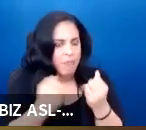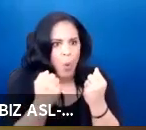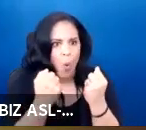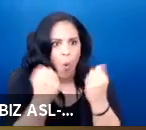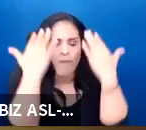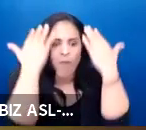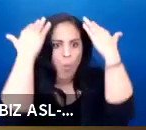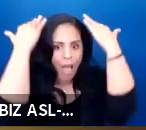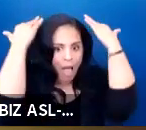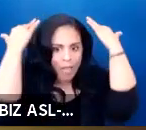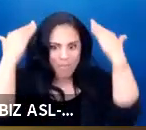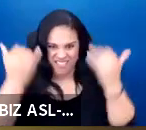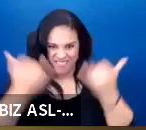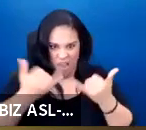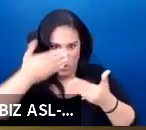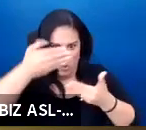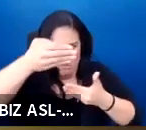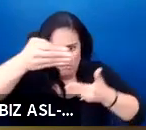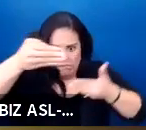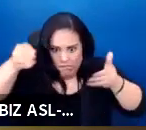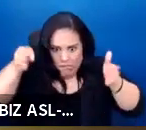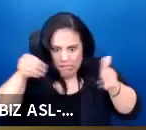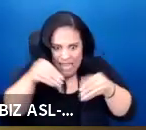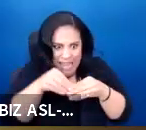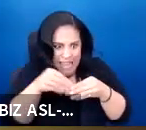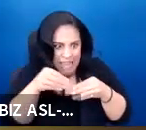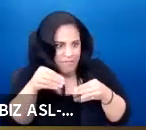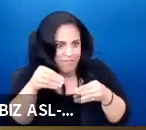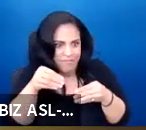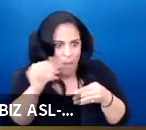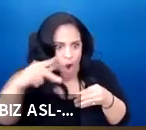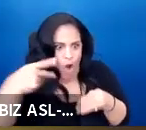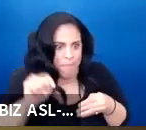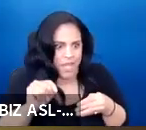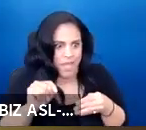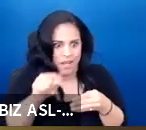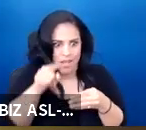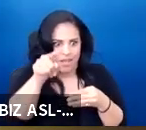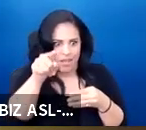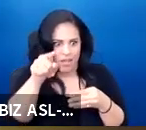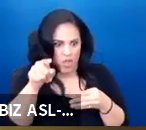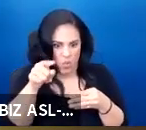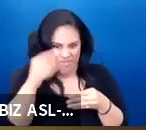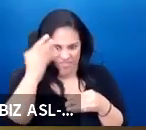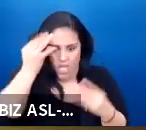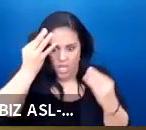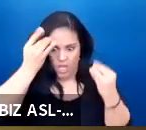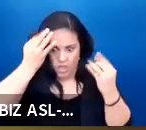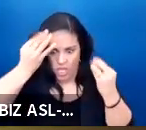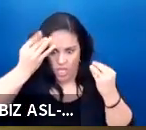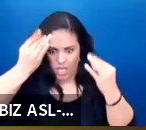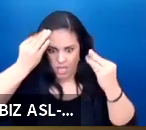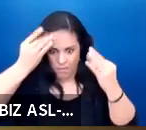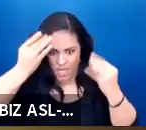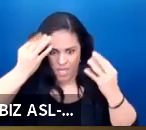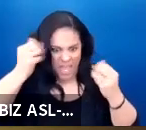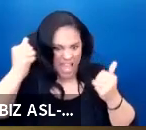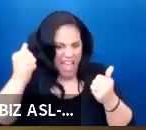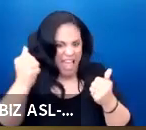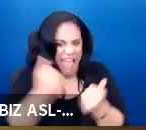in the four walls of your apartment and you have nothing to do but think about everything in